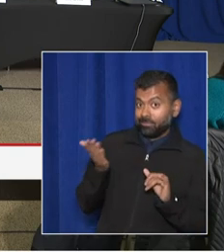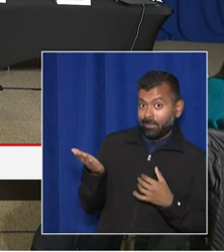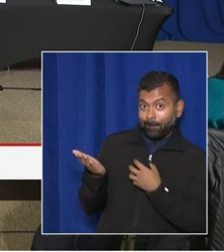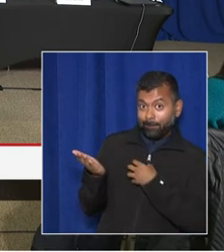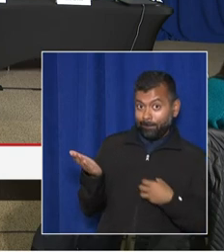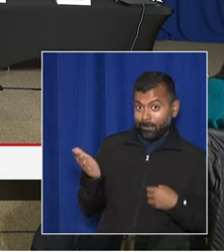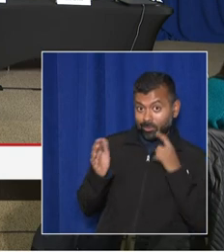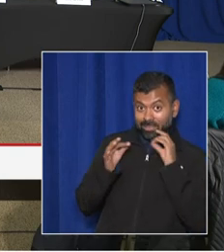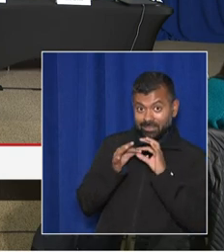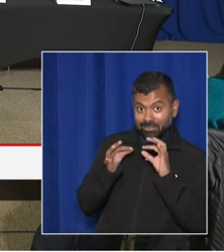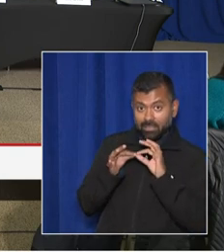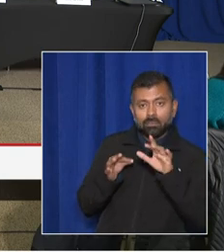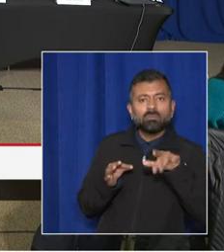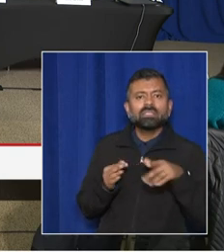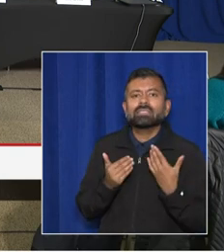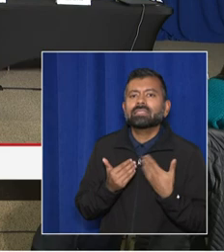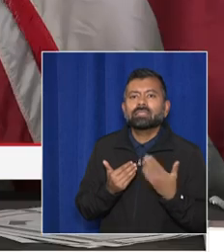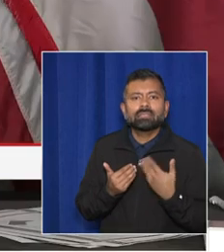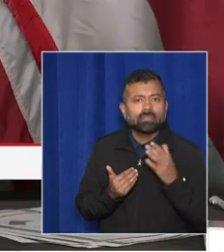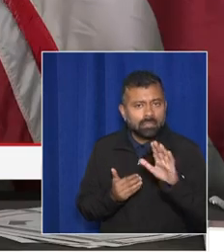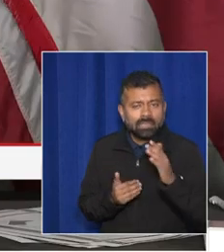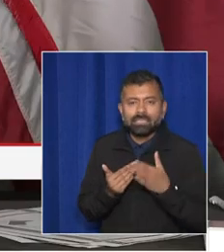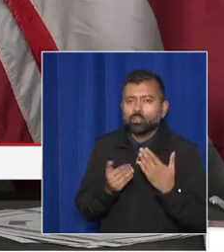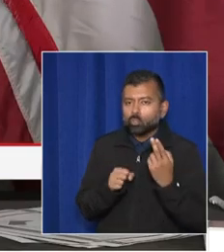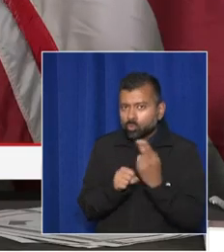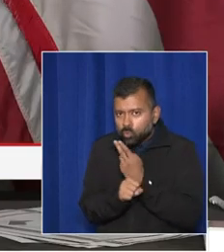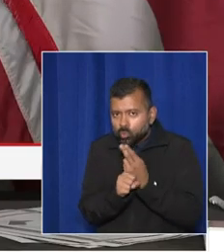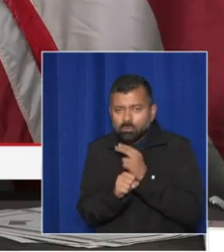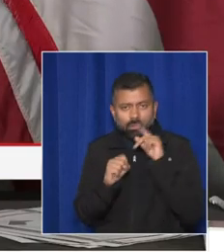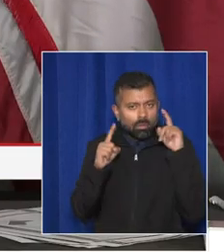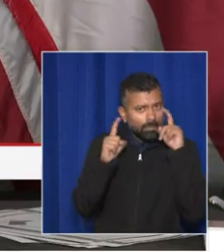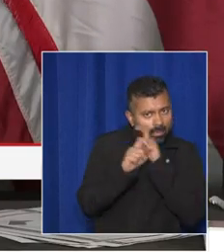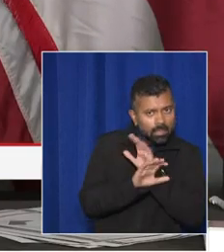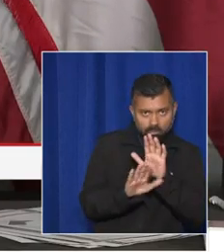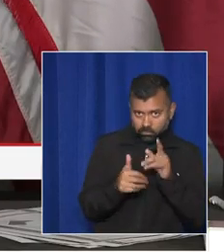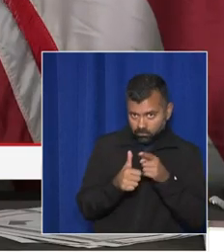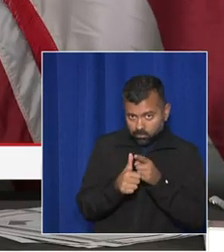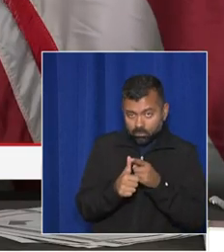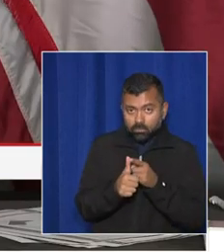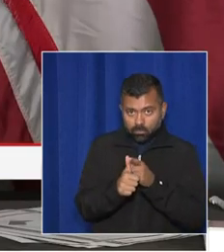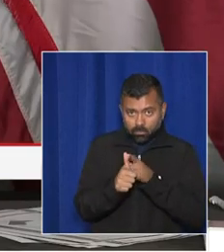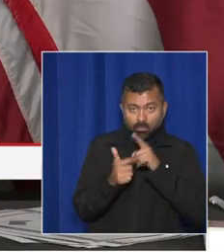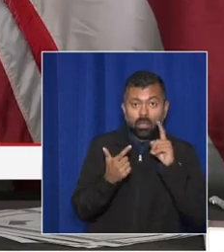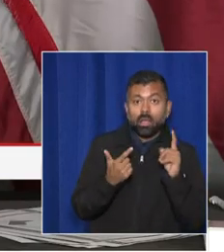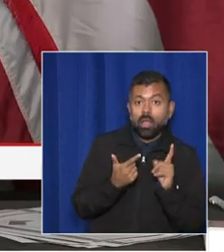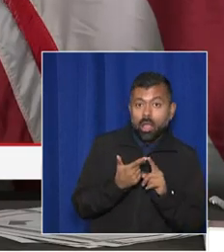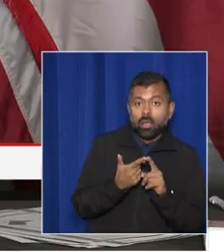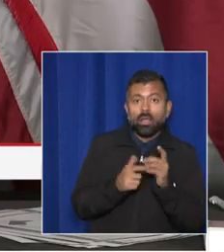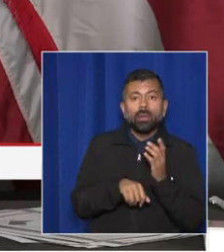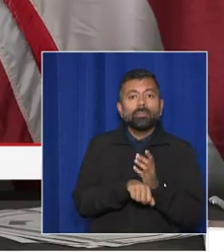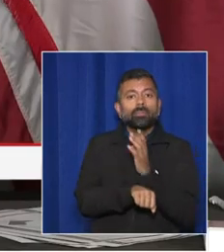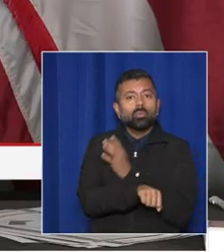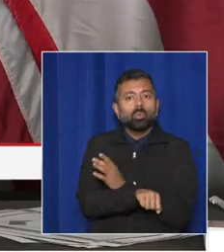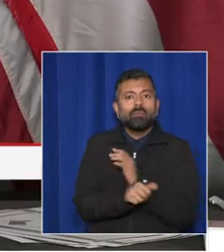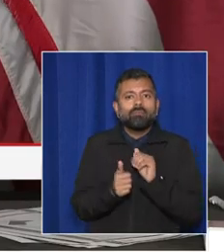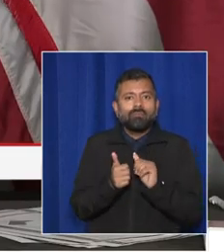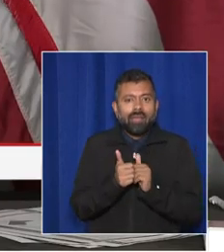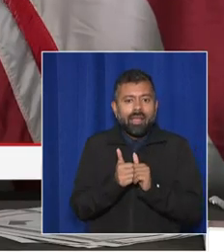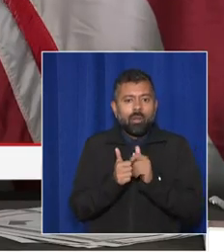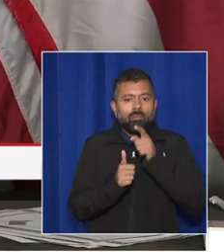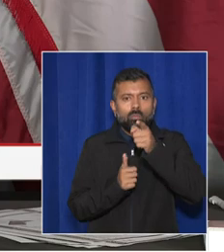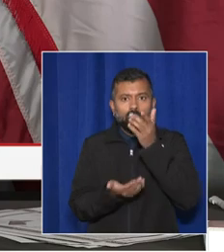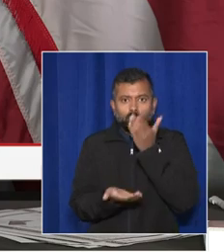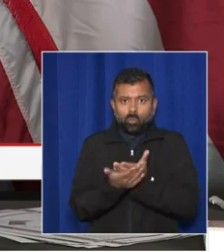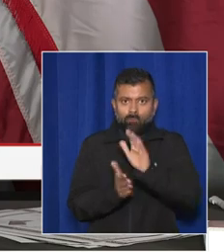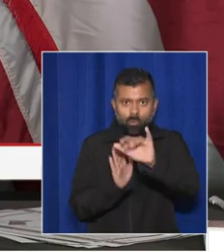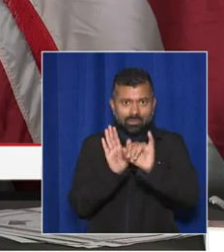your claim. The first thing that we have improved is how you verify your identity. You don't have to come in person anymore to verify